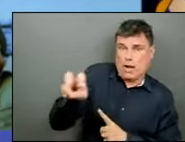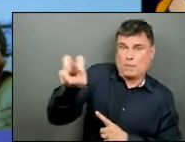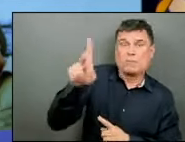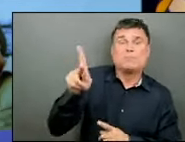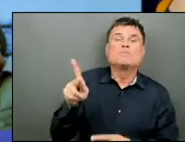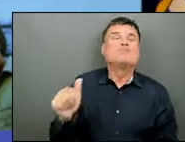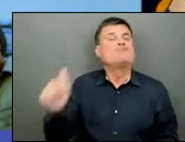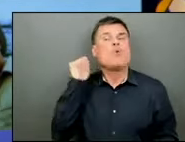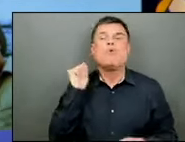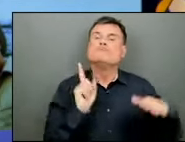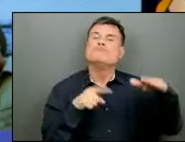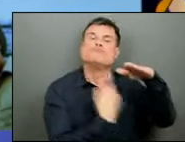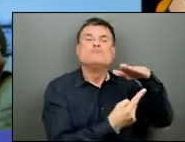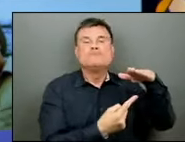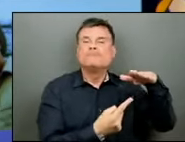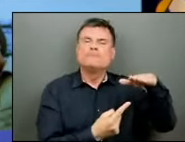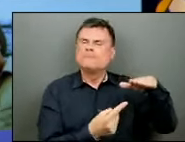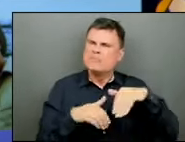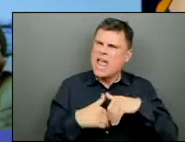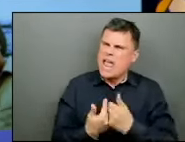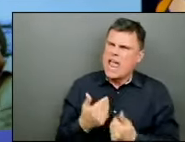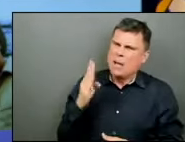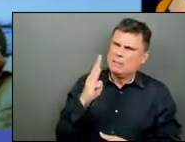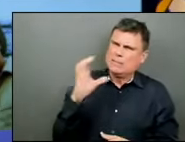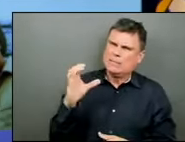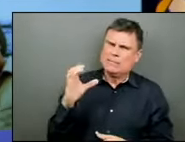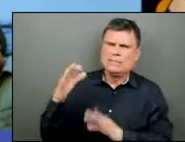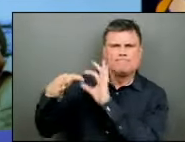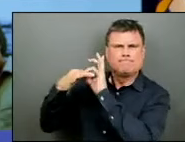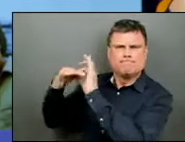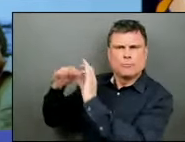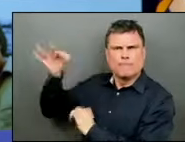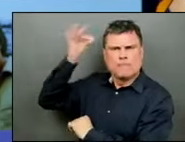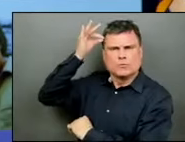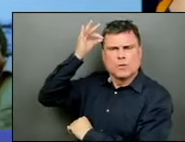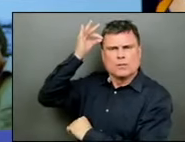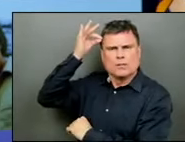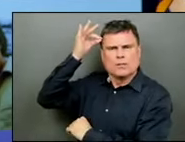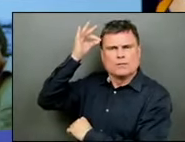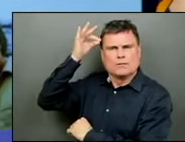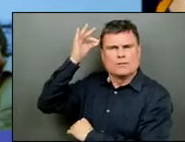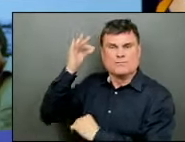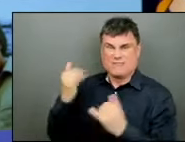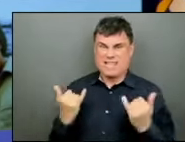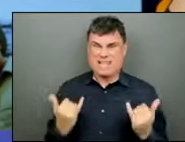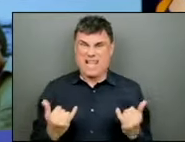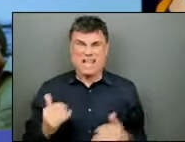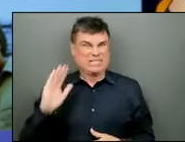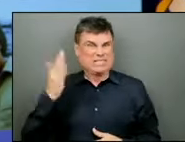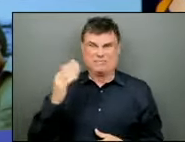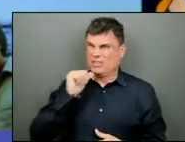rules. So what can BC do to work with the federal government if, the process that it's set up is not